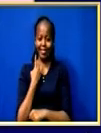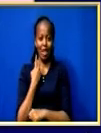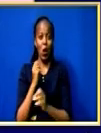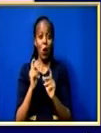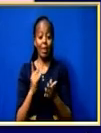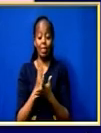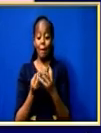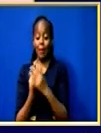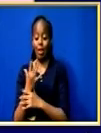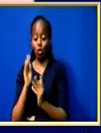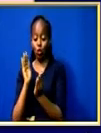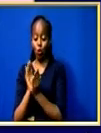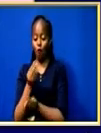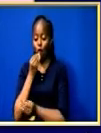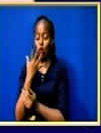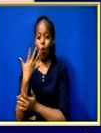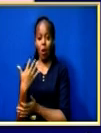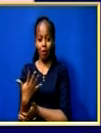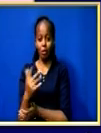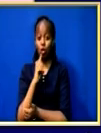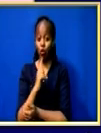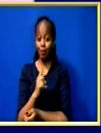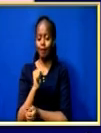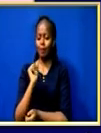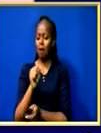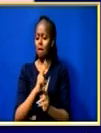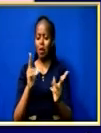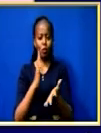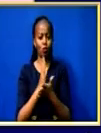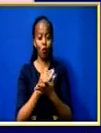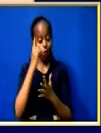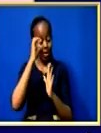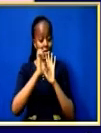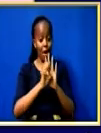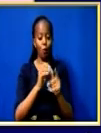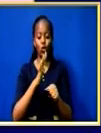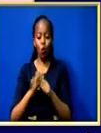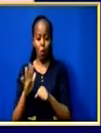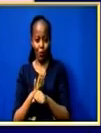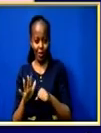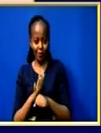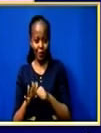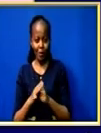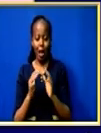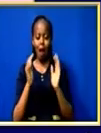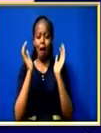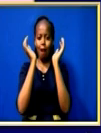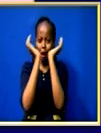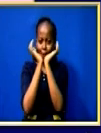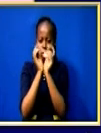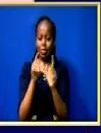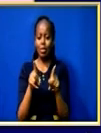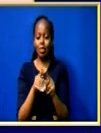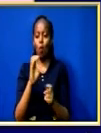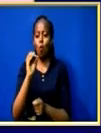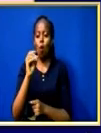Okay, some plants store food in the leaves. Yeah. Are you sure? Yes, very true. For example, skuma wiki, Cabbage, even cabbage, onions,